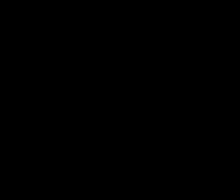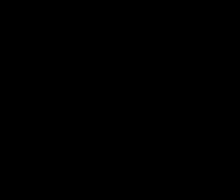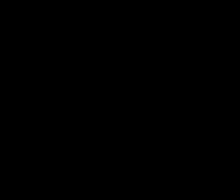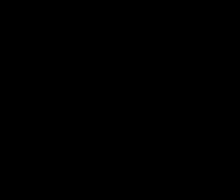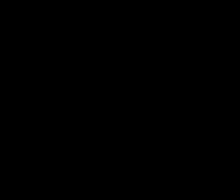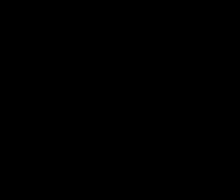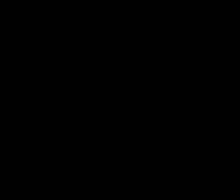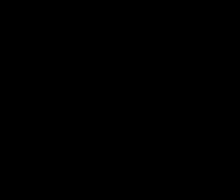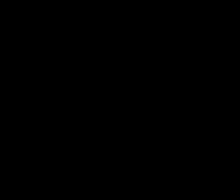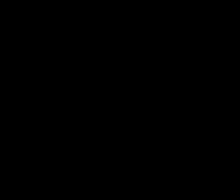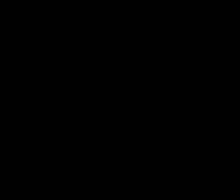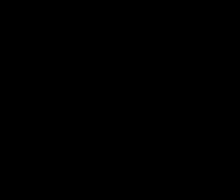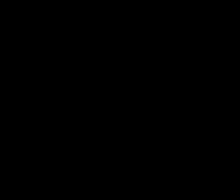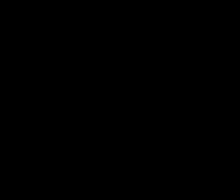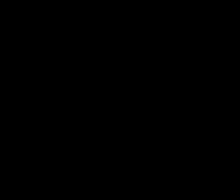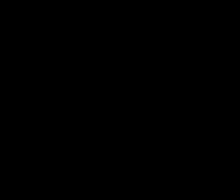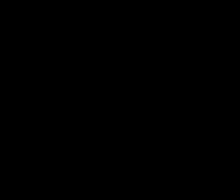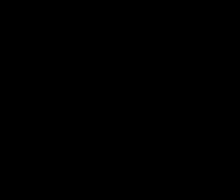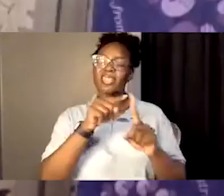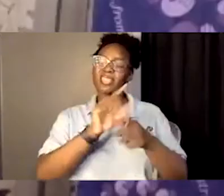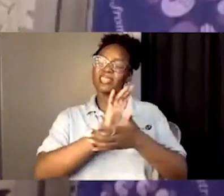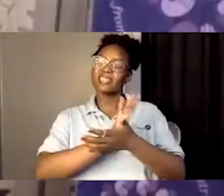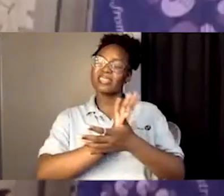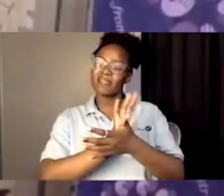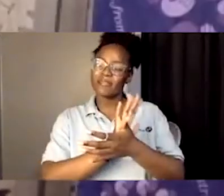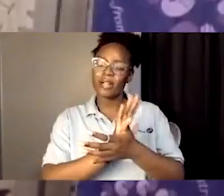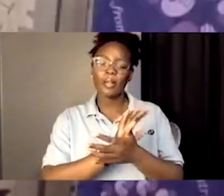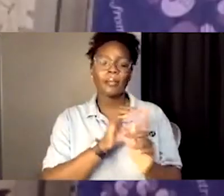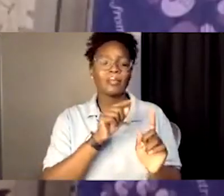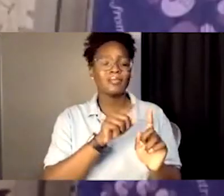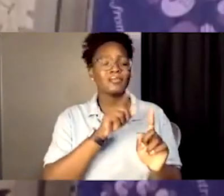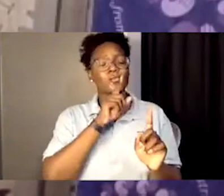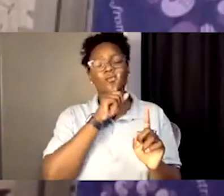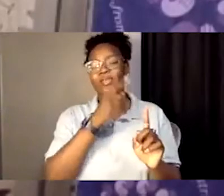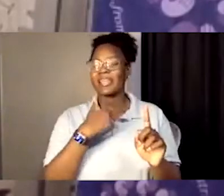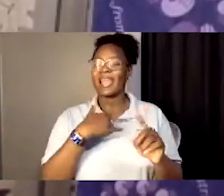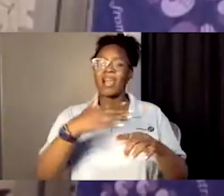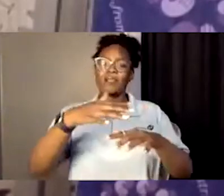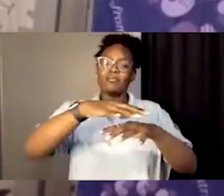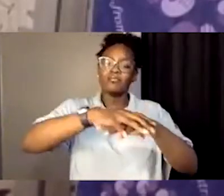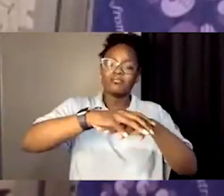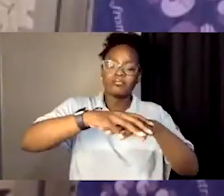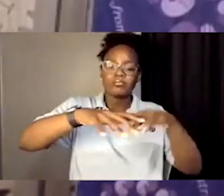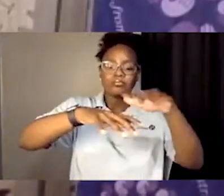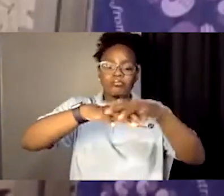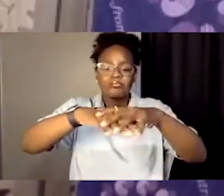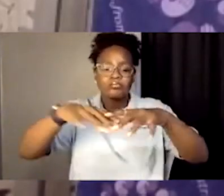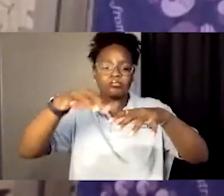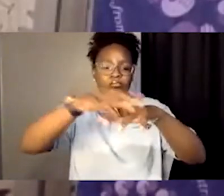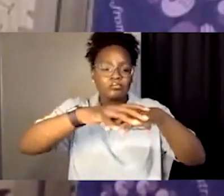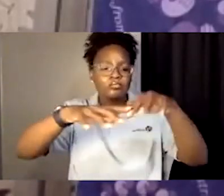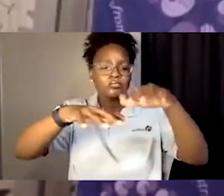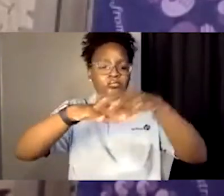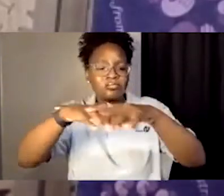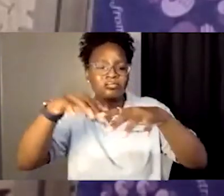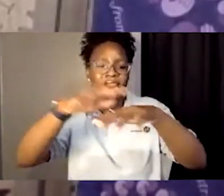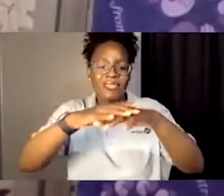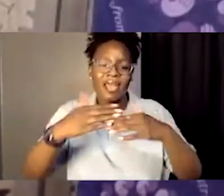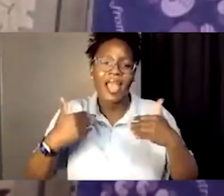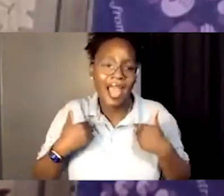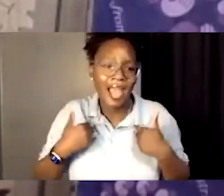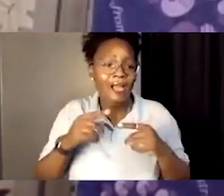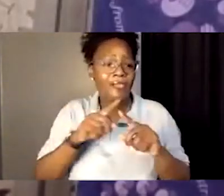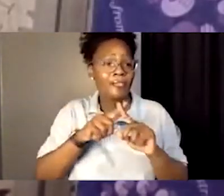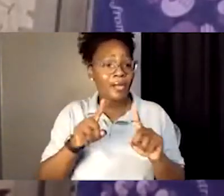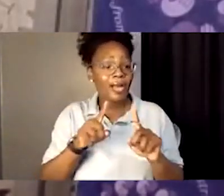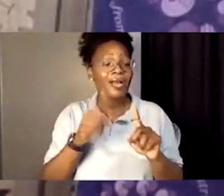The impact of this film is, it really, there are so many layers to what it provides. And I, from the very first